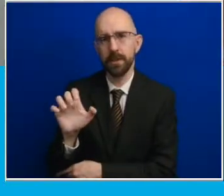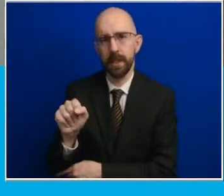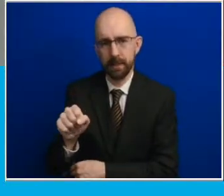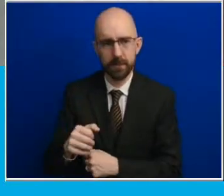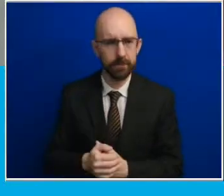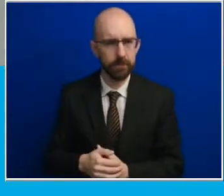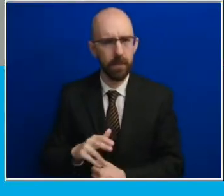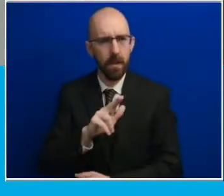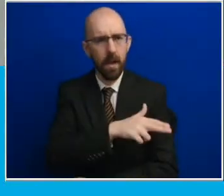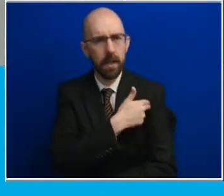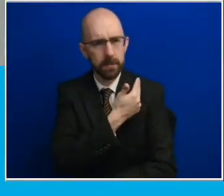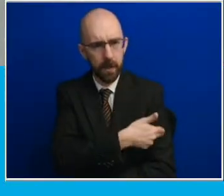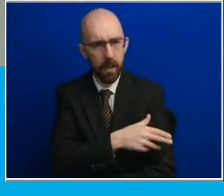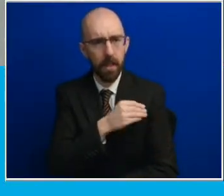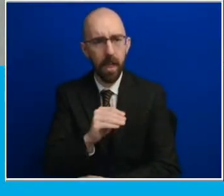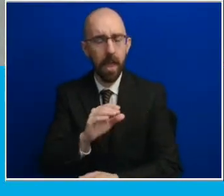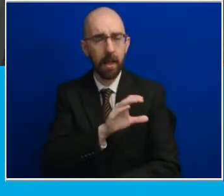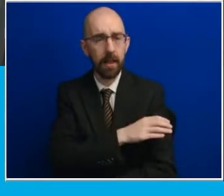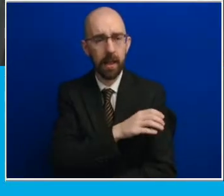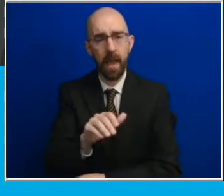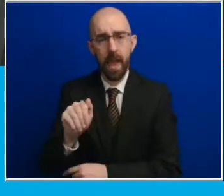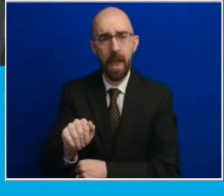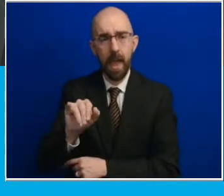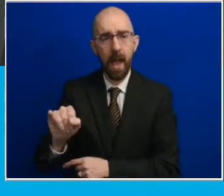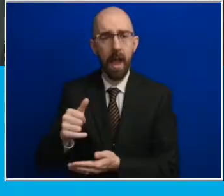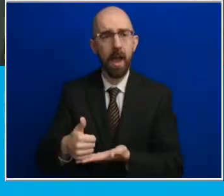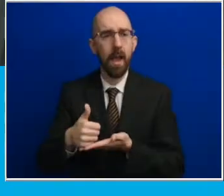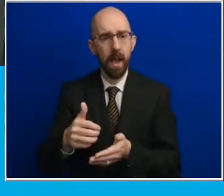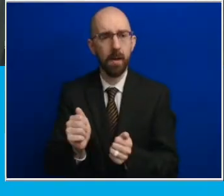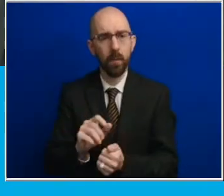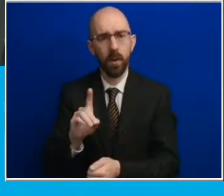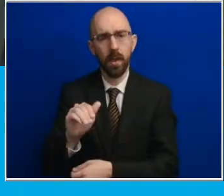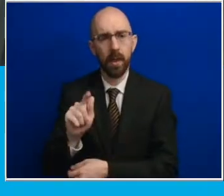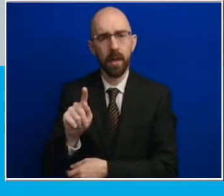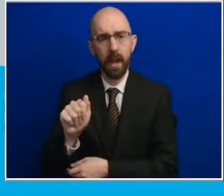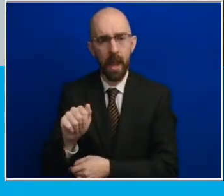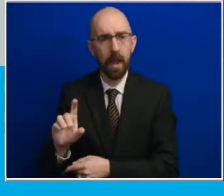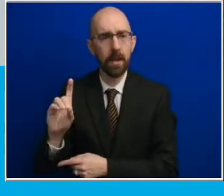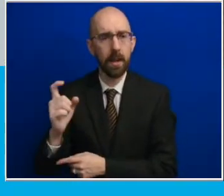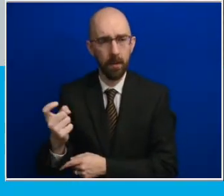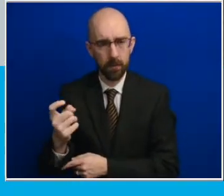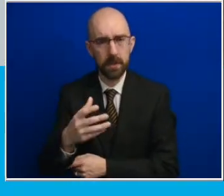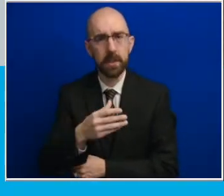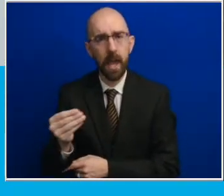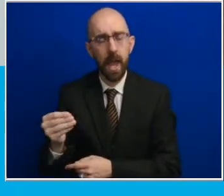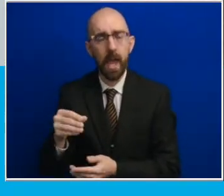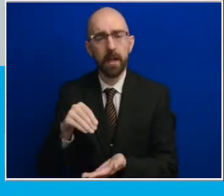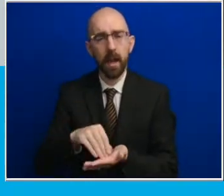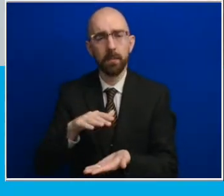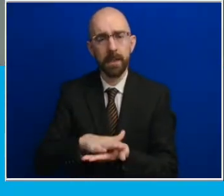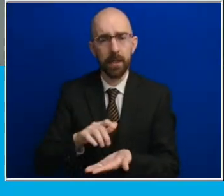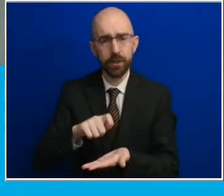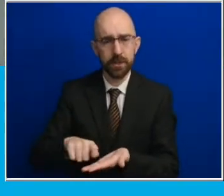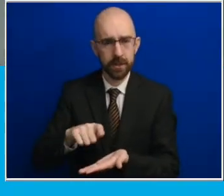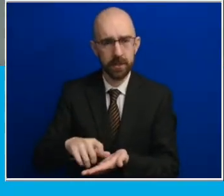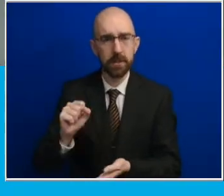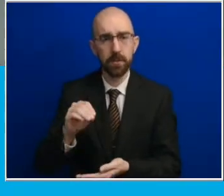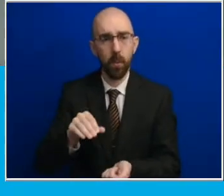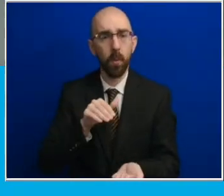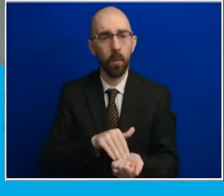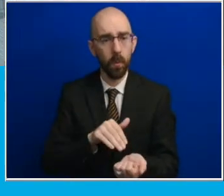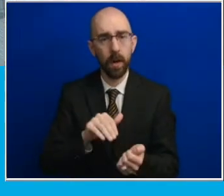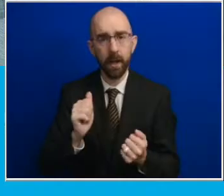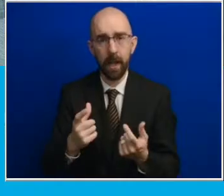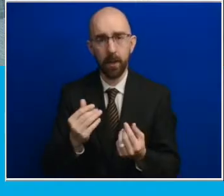hospitals and clinics, AI is helping with data, diagnostics, and documentation so physicians can do what they